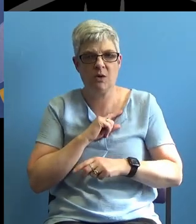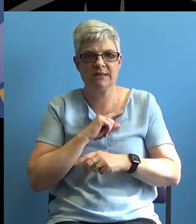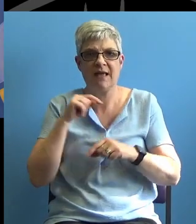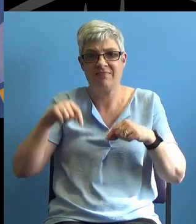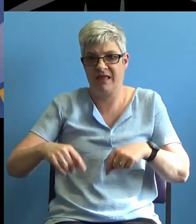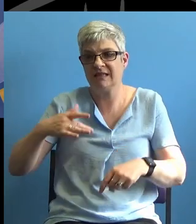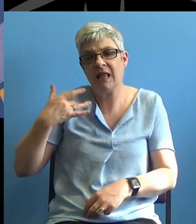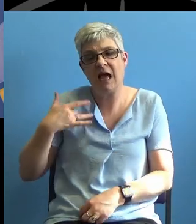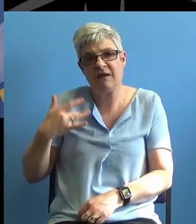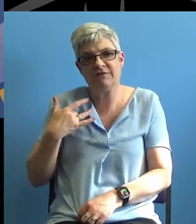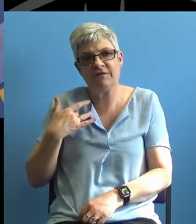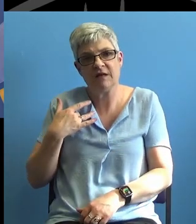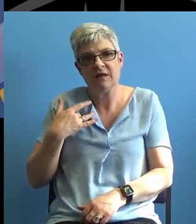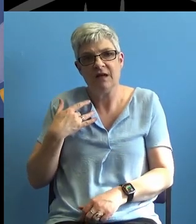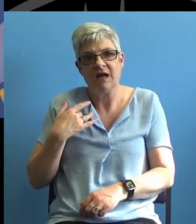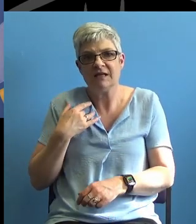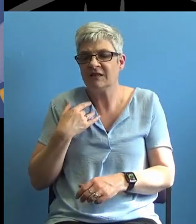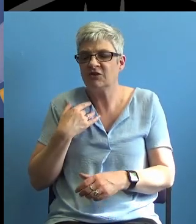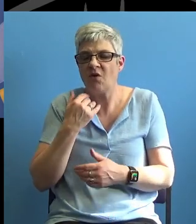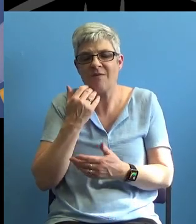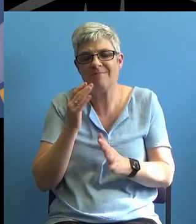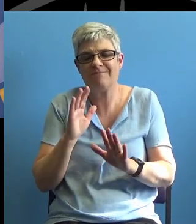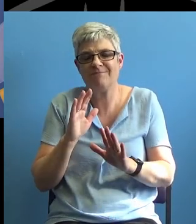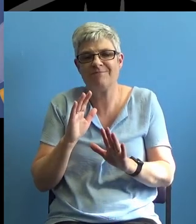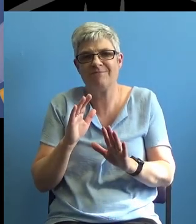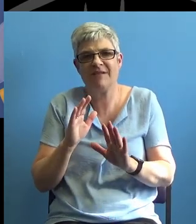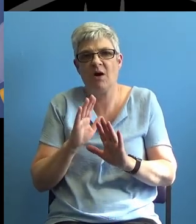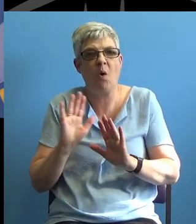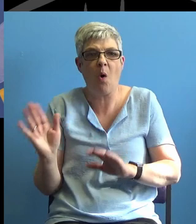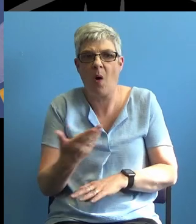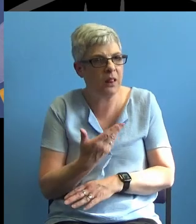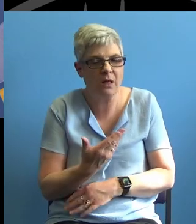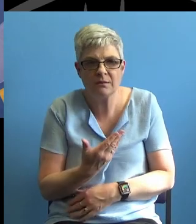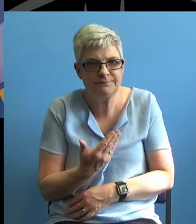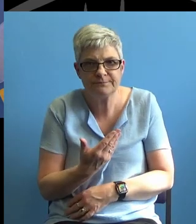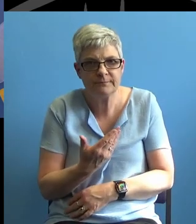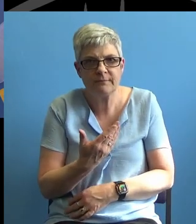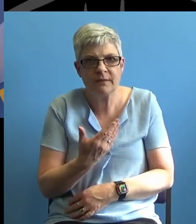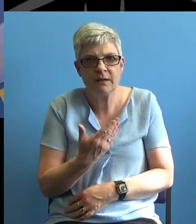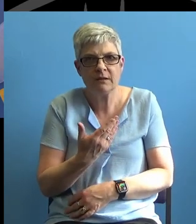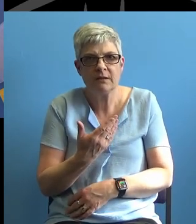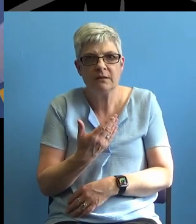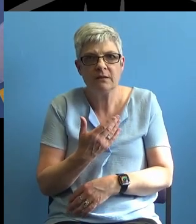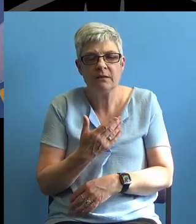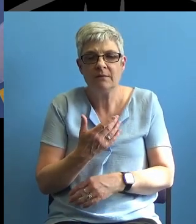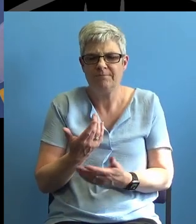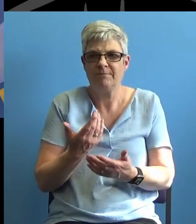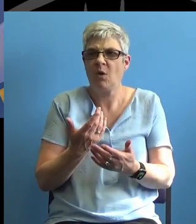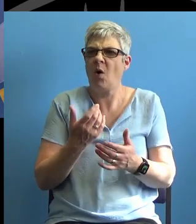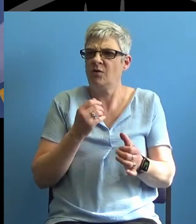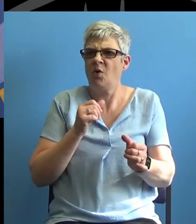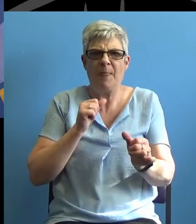because this life here is not all that there is. In fact, it's not even the best bit.